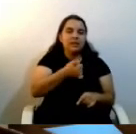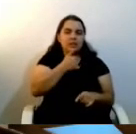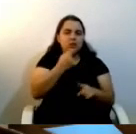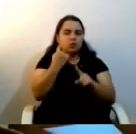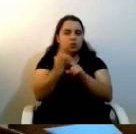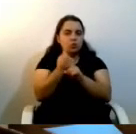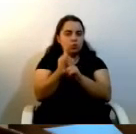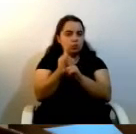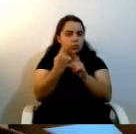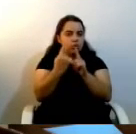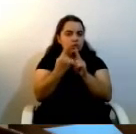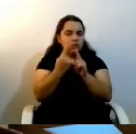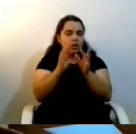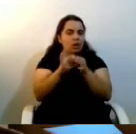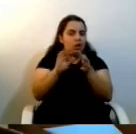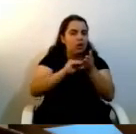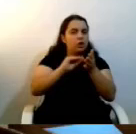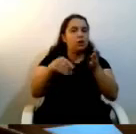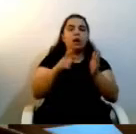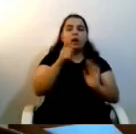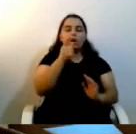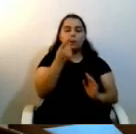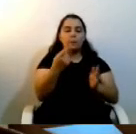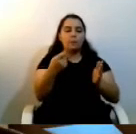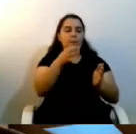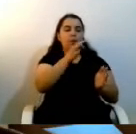hiring, setting wages, or firing assistants?